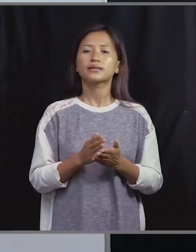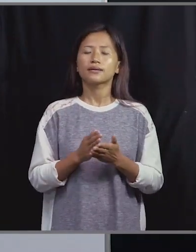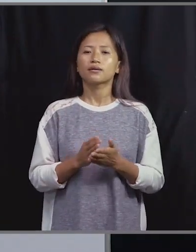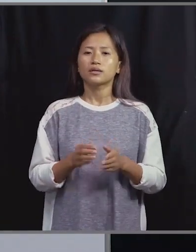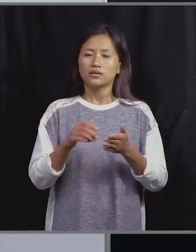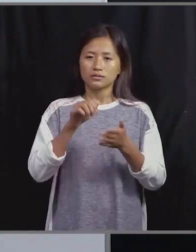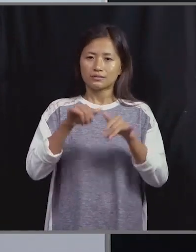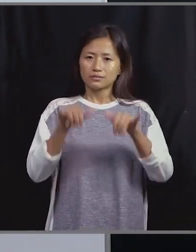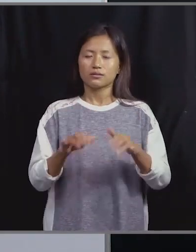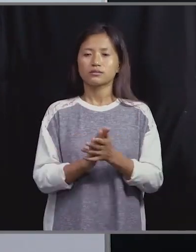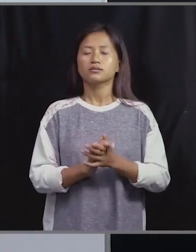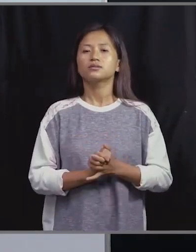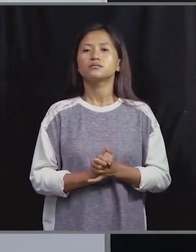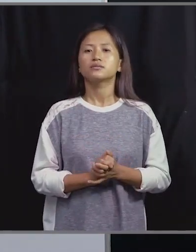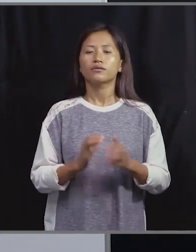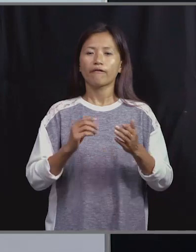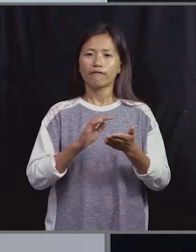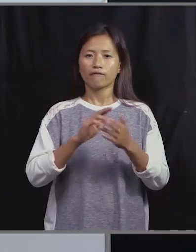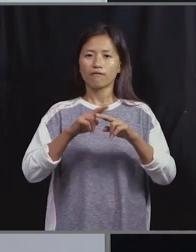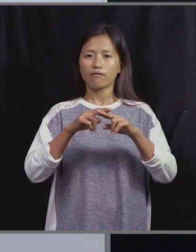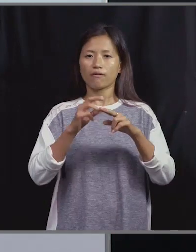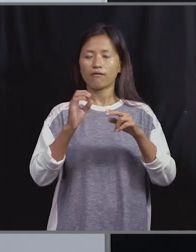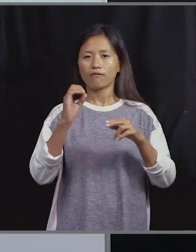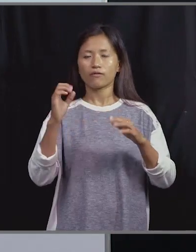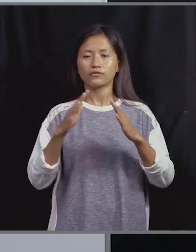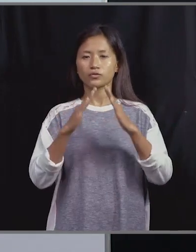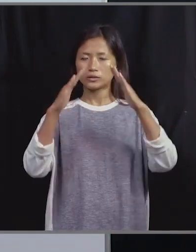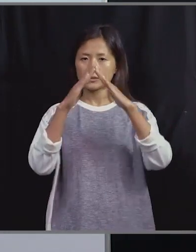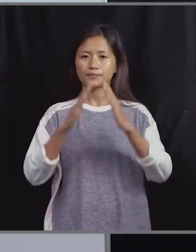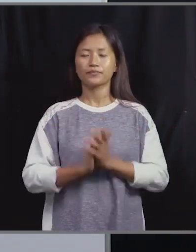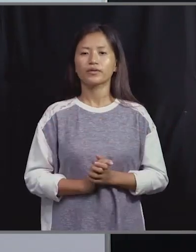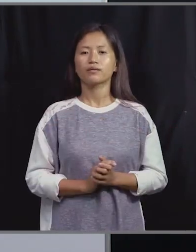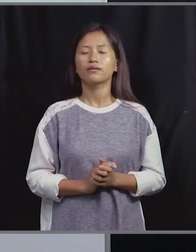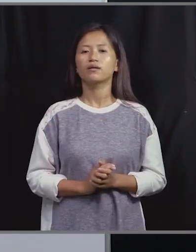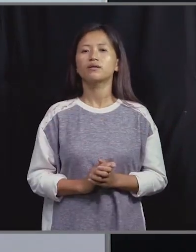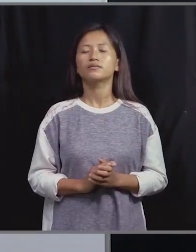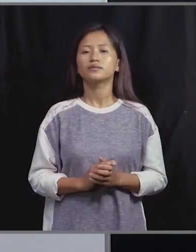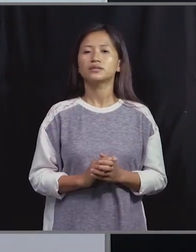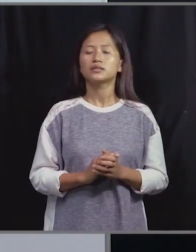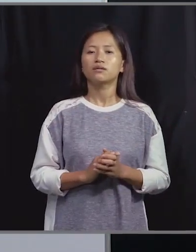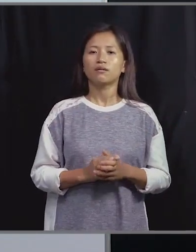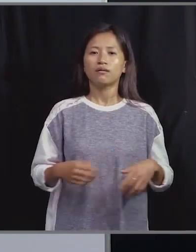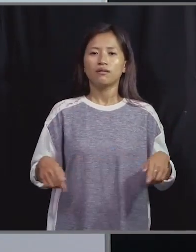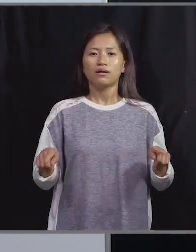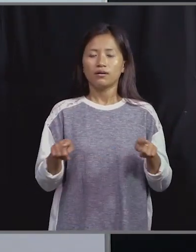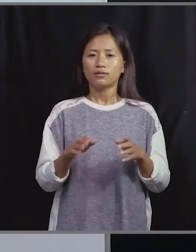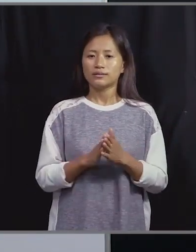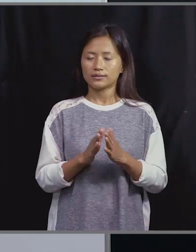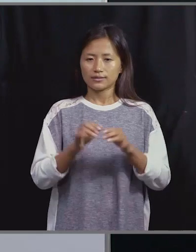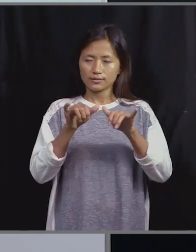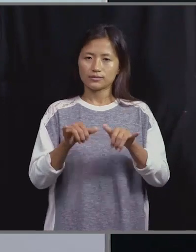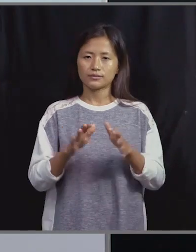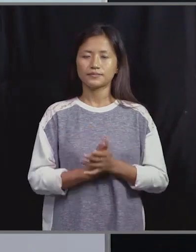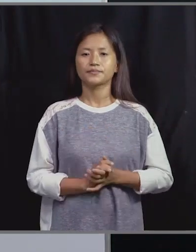settled in the region or in the foothill, at the foot of the mountain of these Raj Mahal hills, they settled